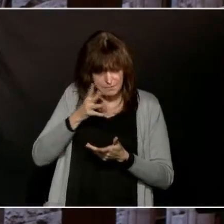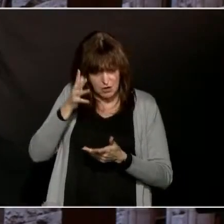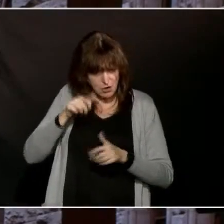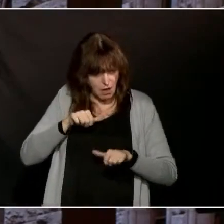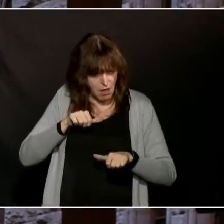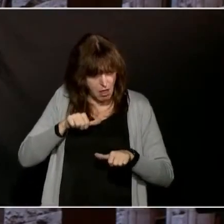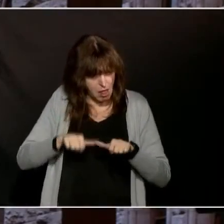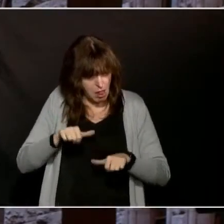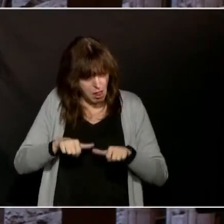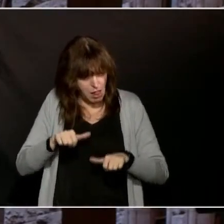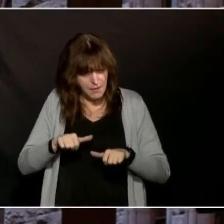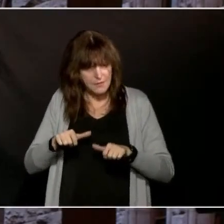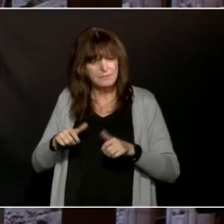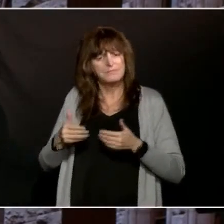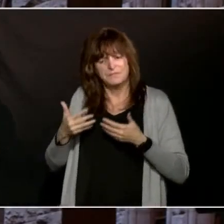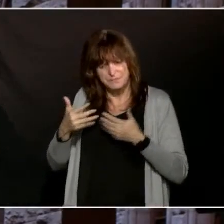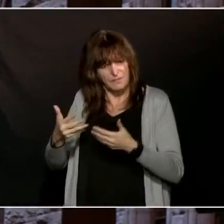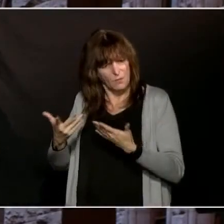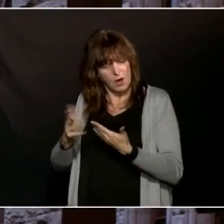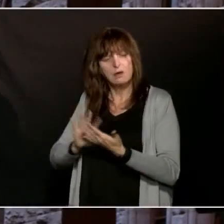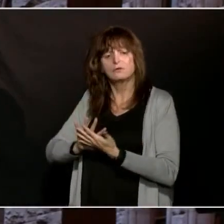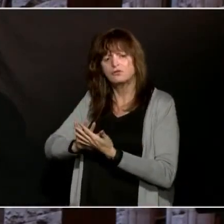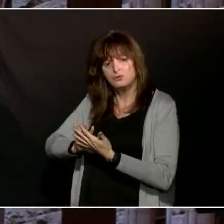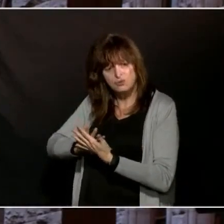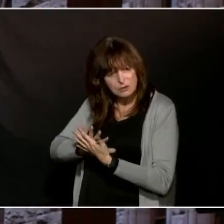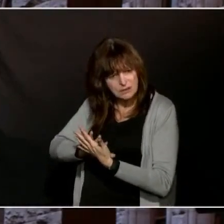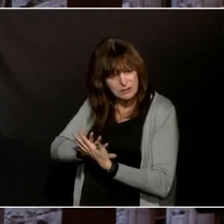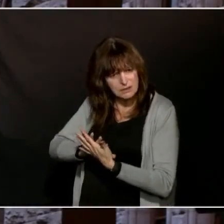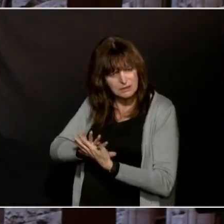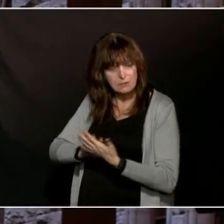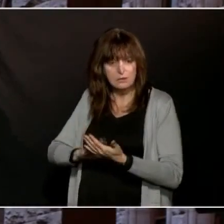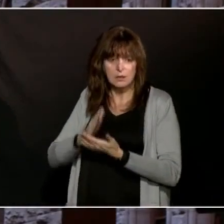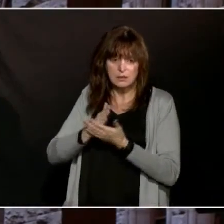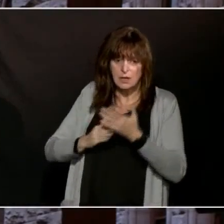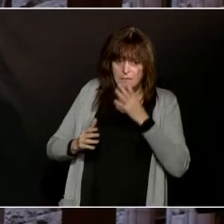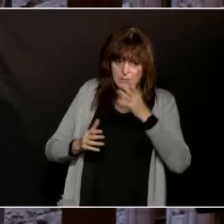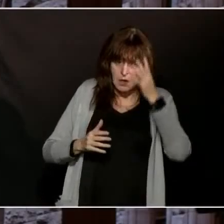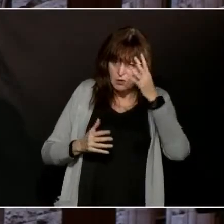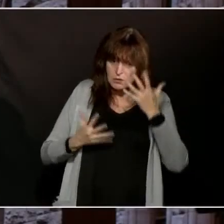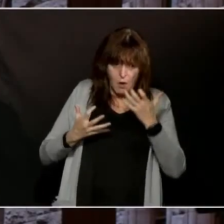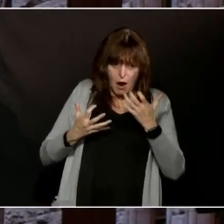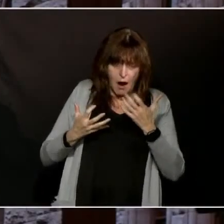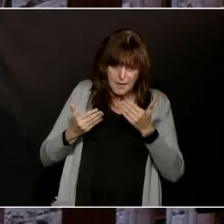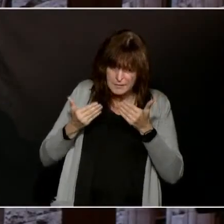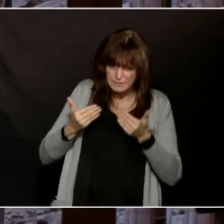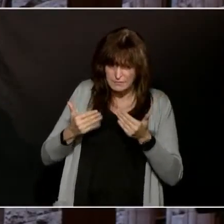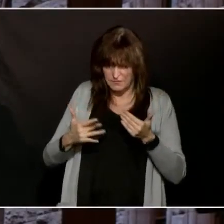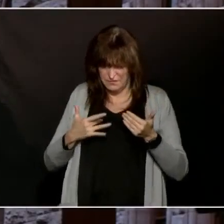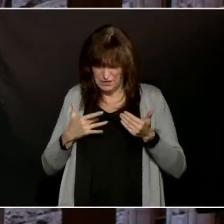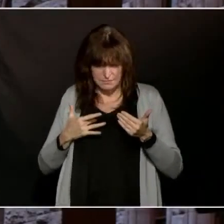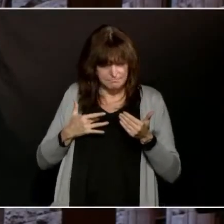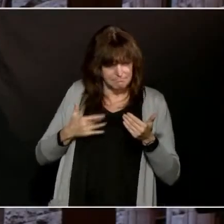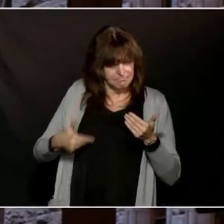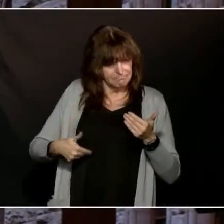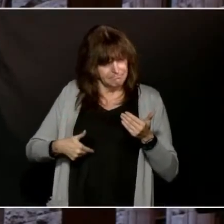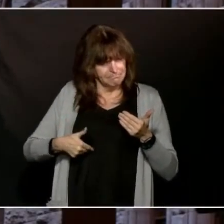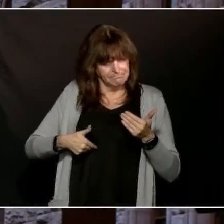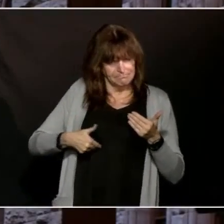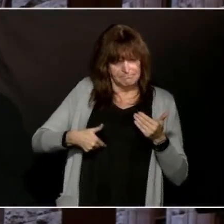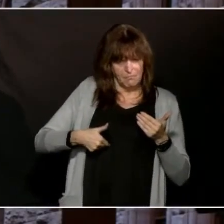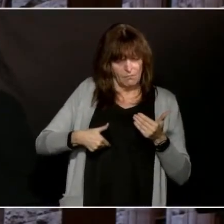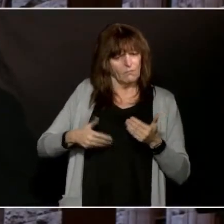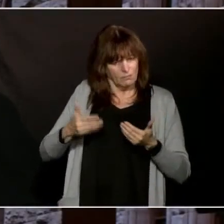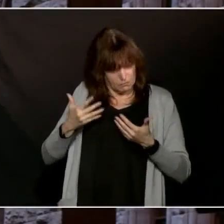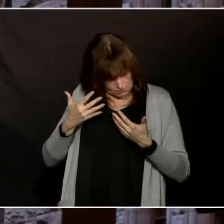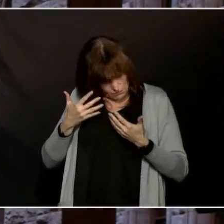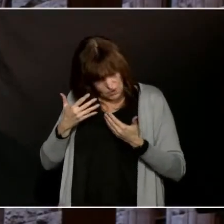say, I'd like to have my child tested. In fact, could we have our family tested? But we can't wait for a long time to do it. How can you make that work? So we're asking